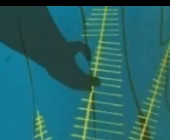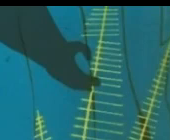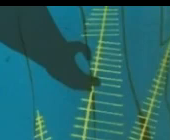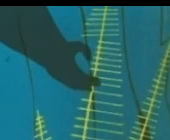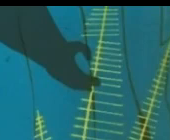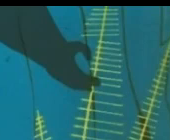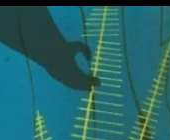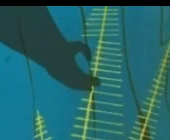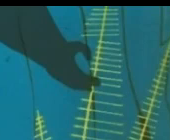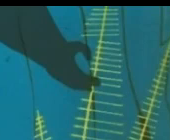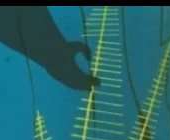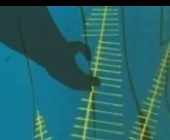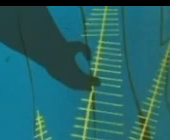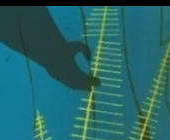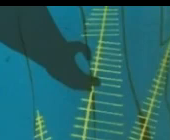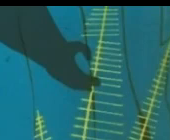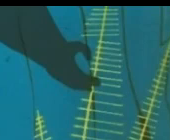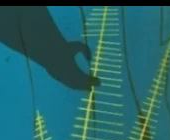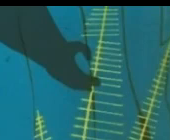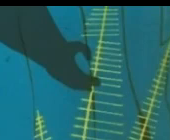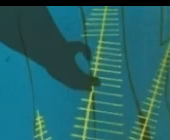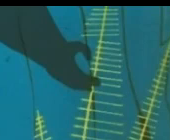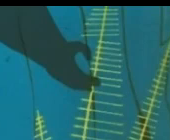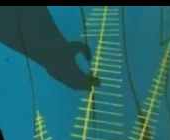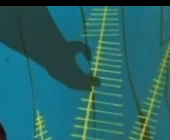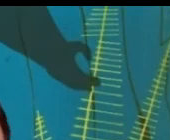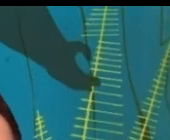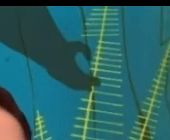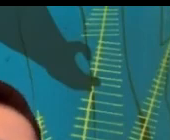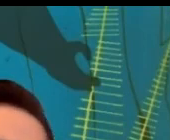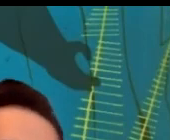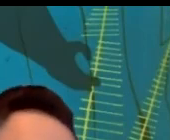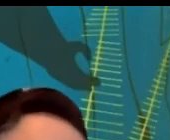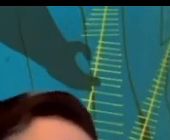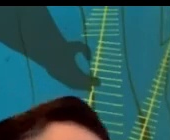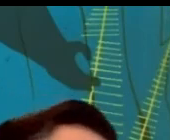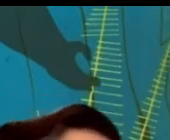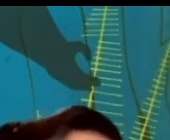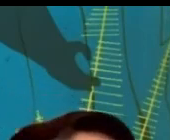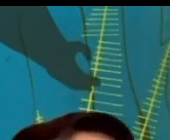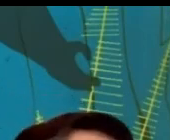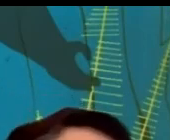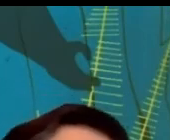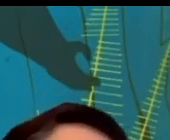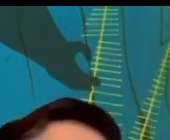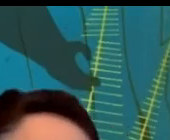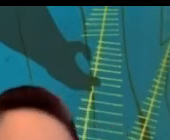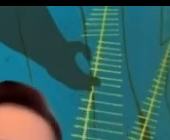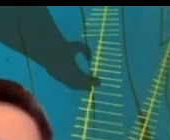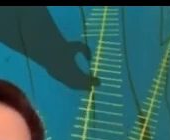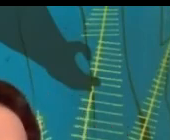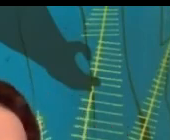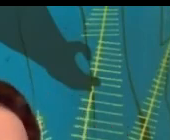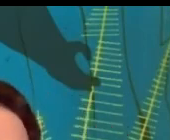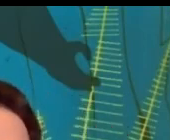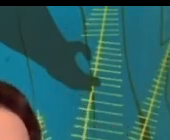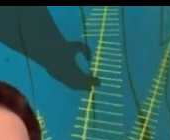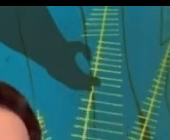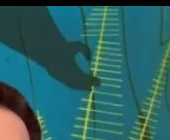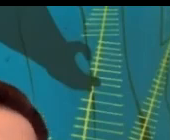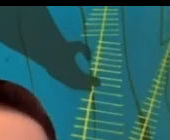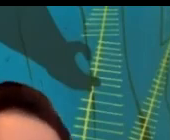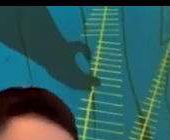All right, we have 2 additional people in attendance, Leah. You might be able to help us with this. I've actually muted the room, so I might be able to find out, but there is